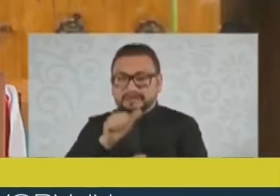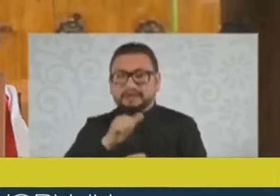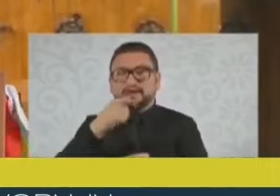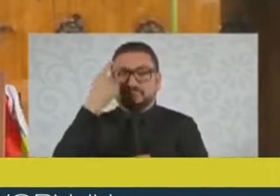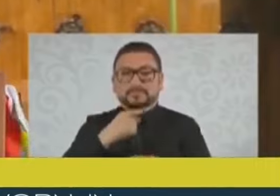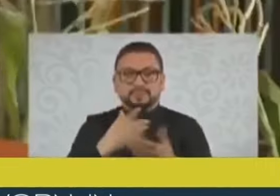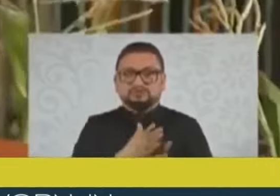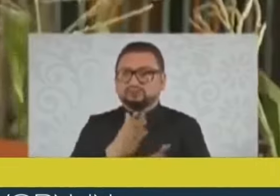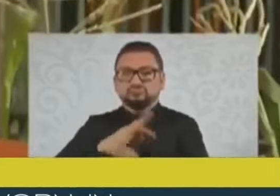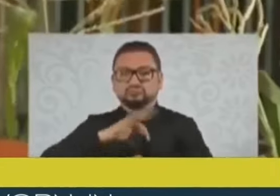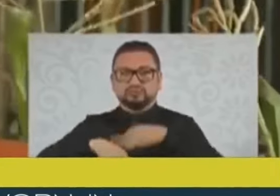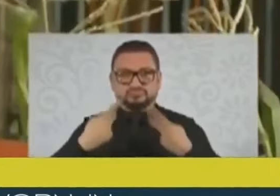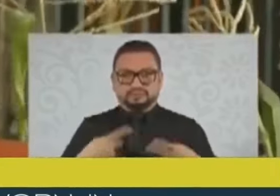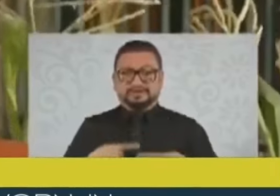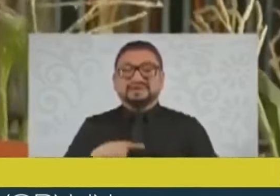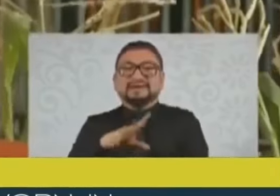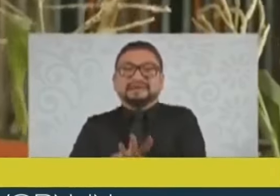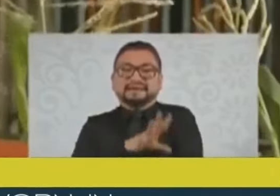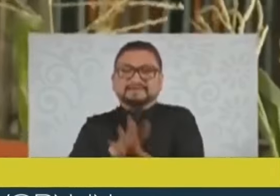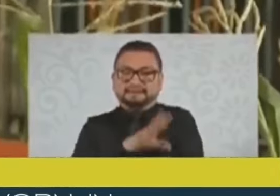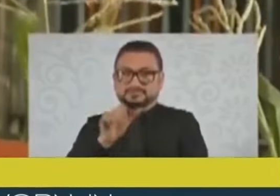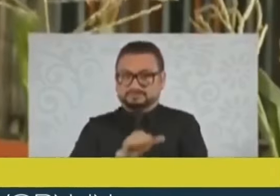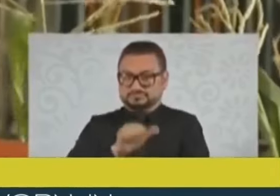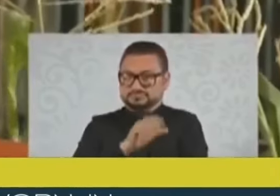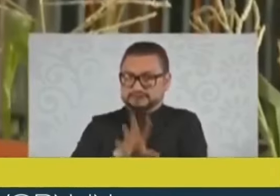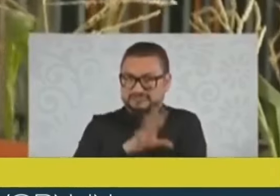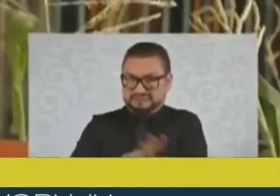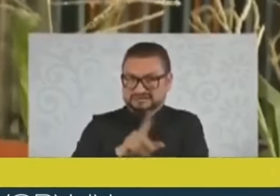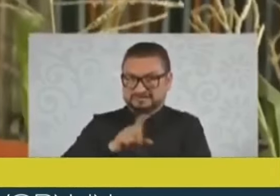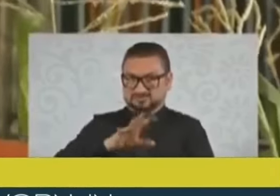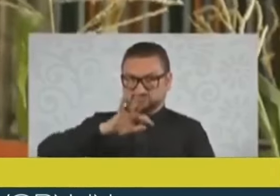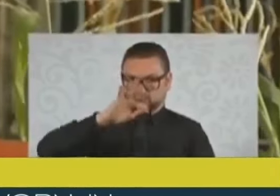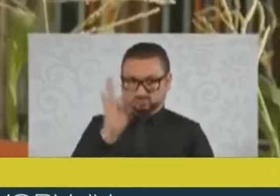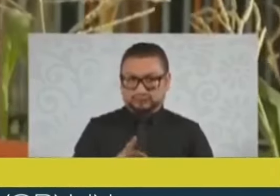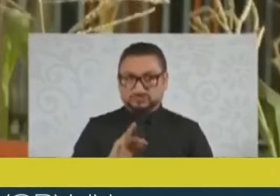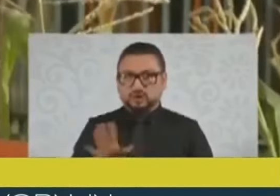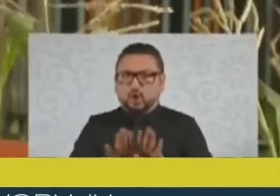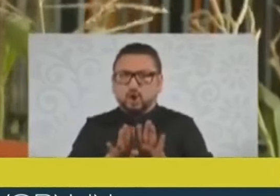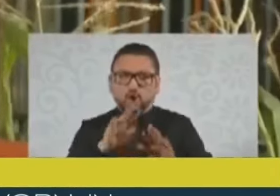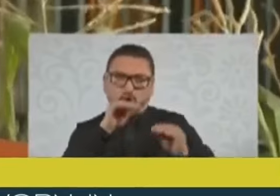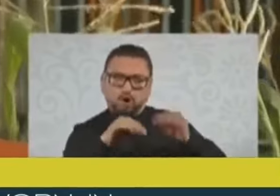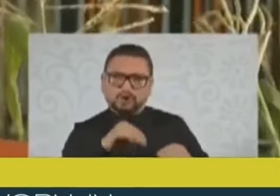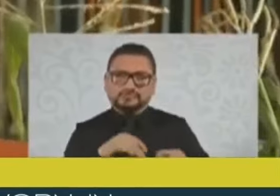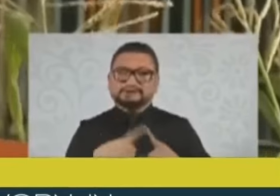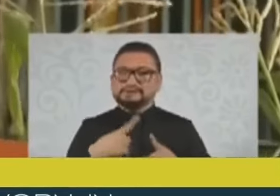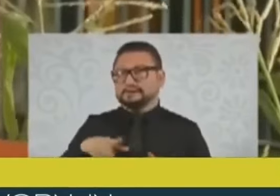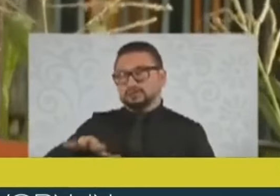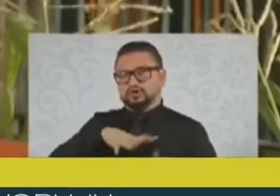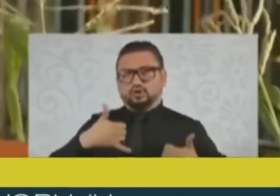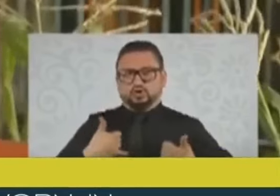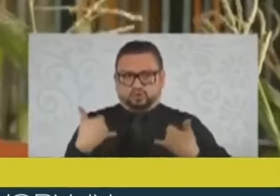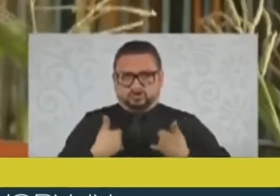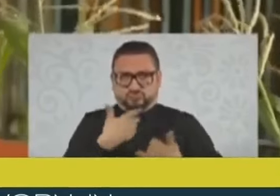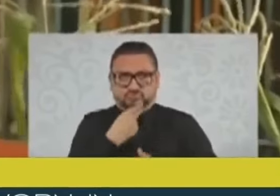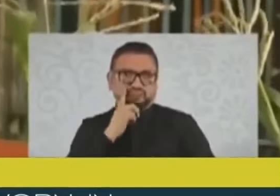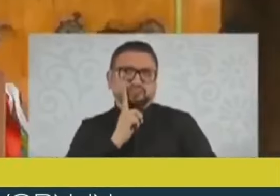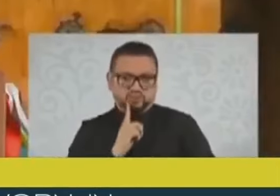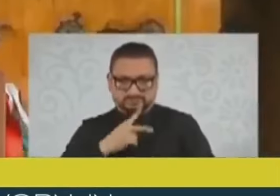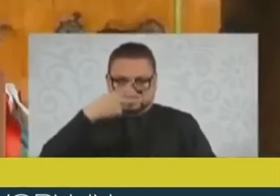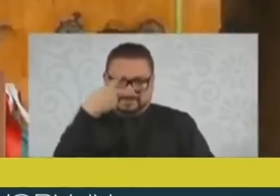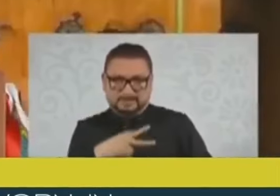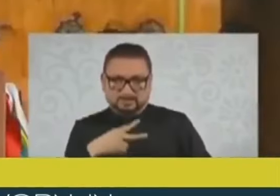a line, which means moving in water, a little car, 100% electric, design 100%